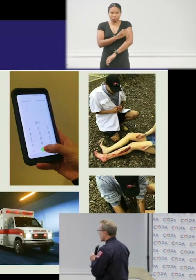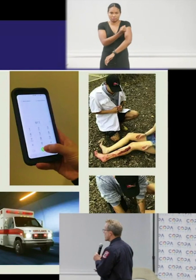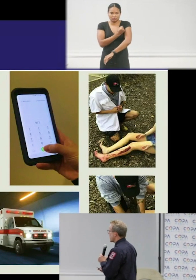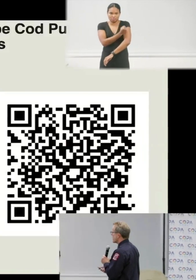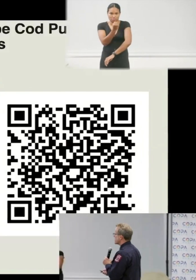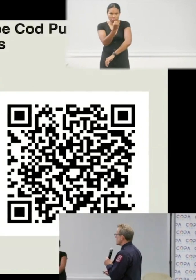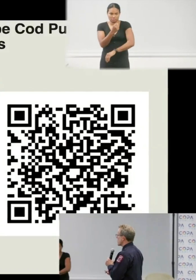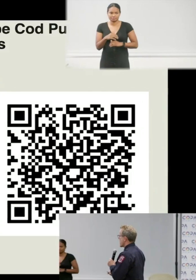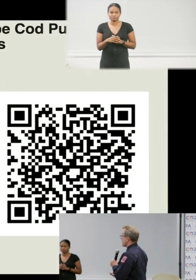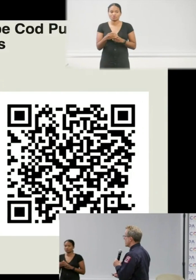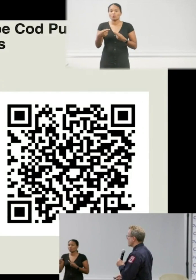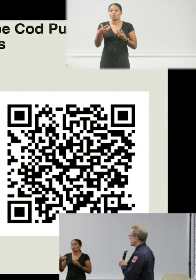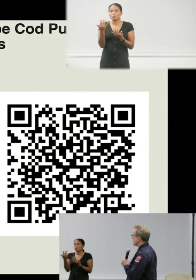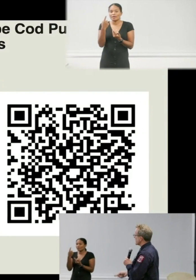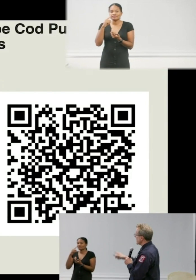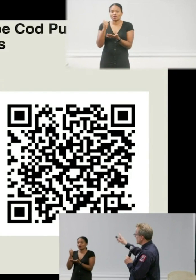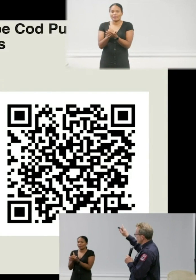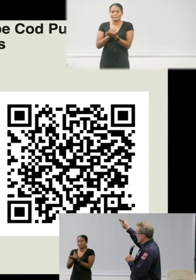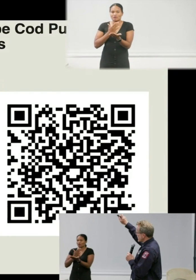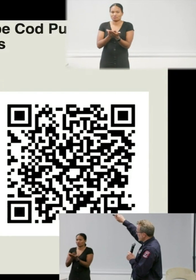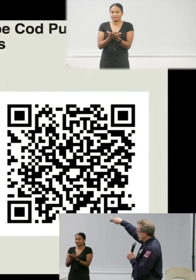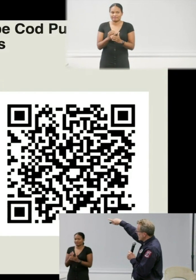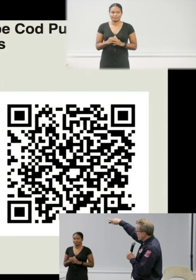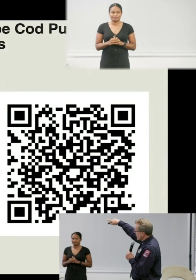Wait for help to arrive.